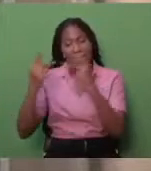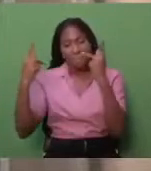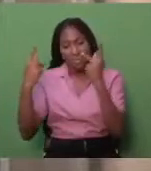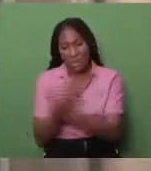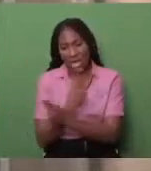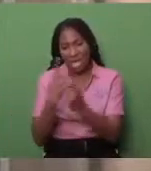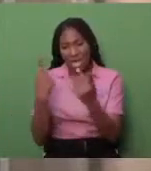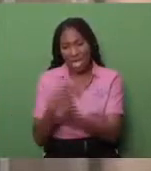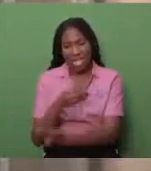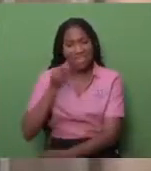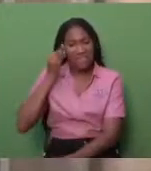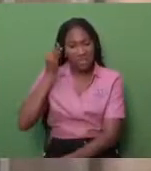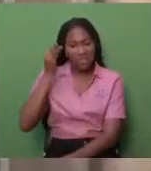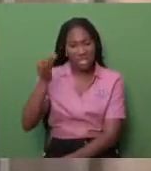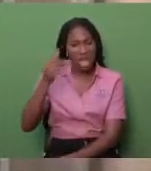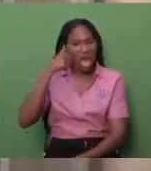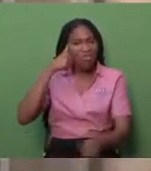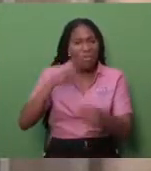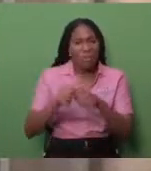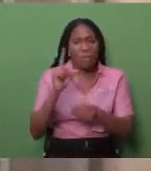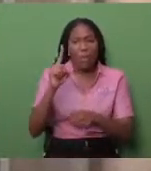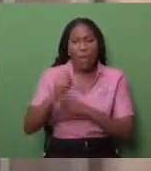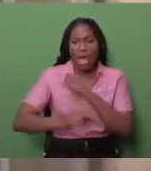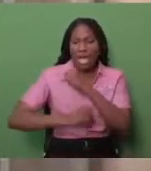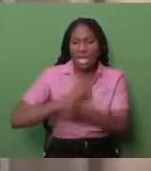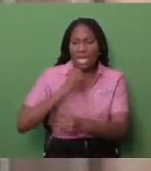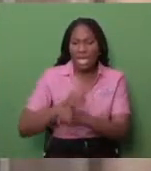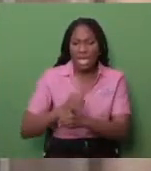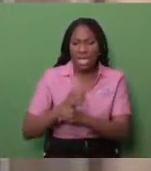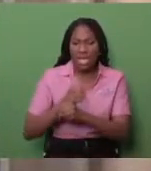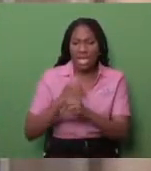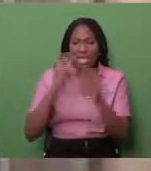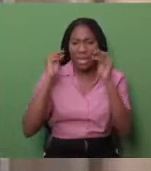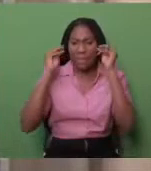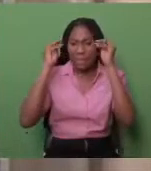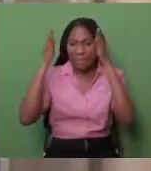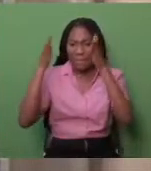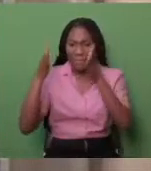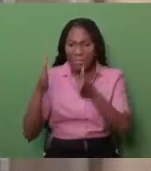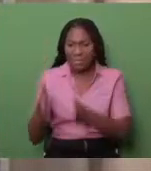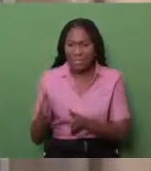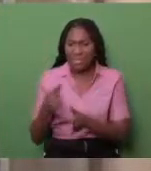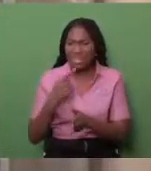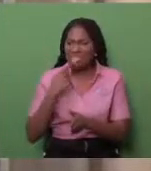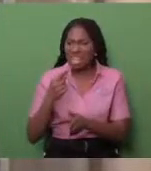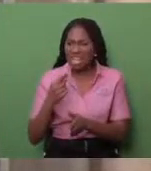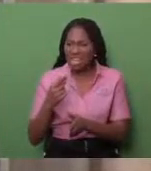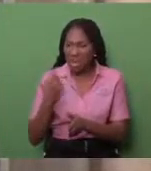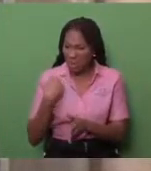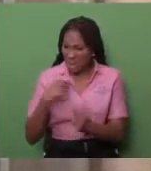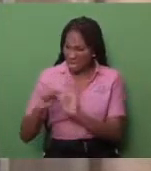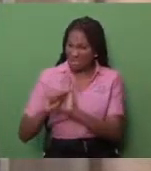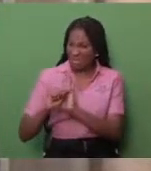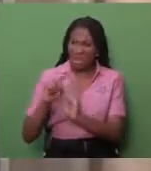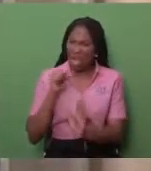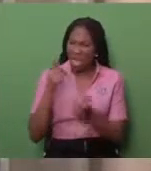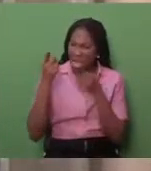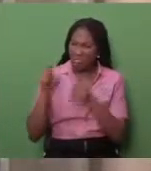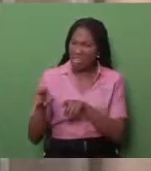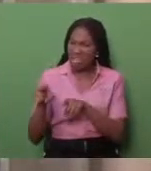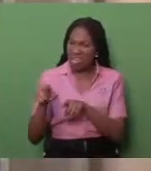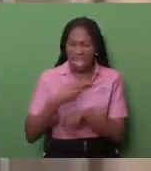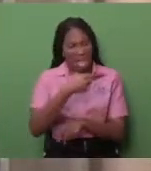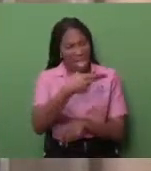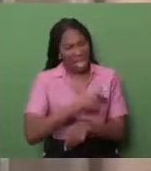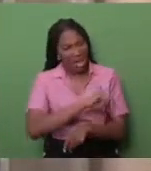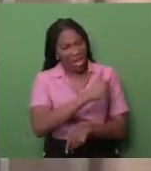remember 1 year when the minister didn't like the ratings? He said he'd go and hire another company, the name of it was Fitch. Fitch. I wonder what Fitch had to